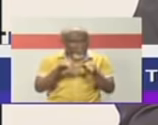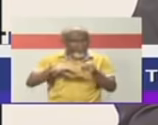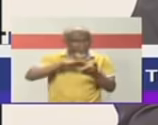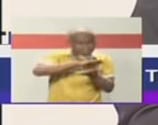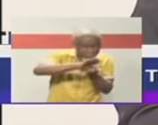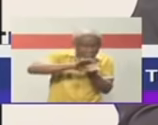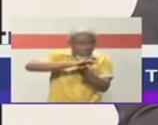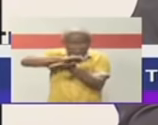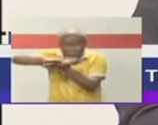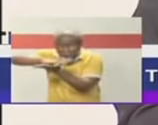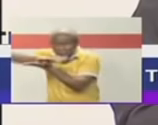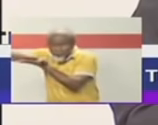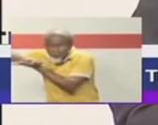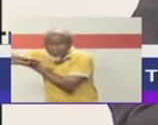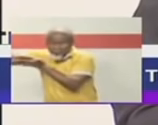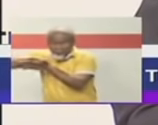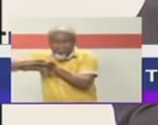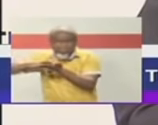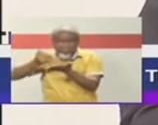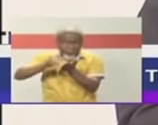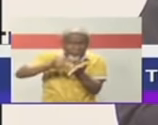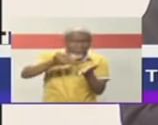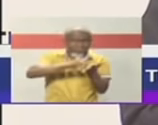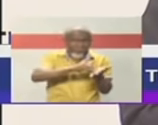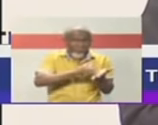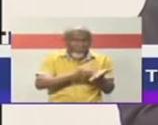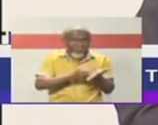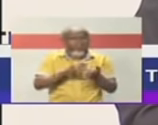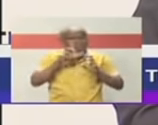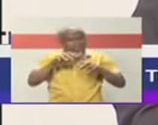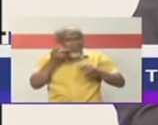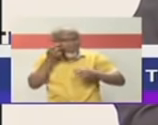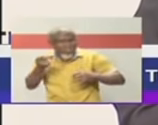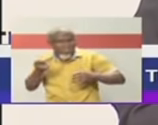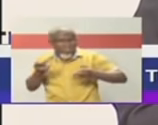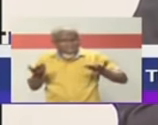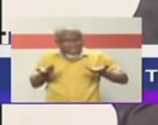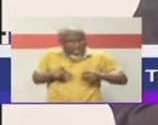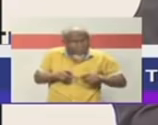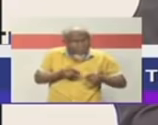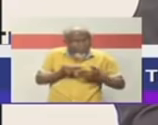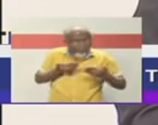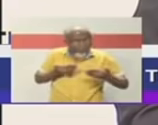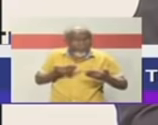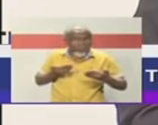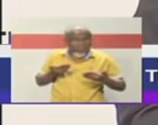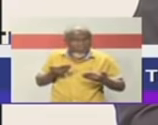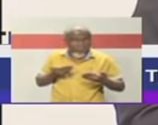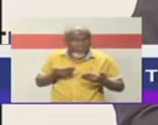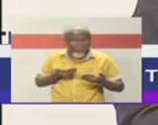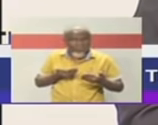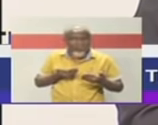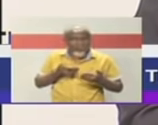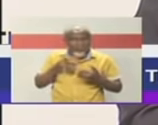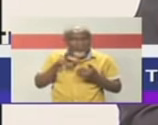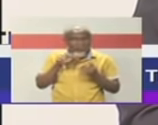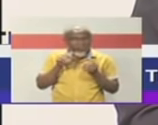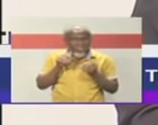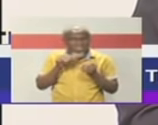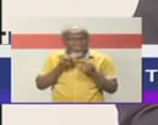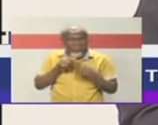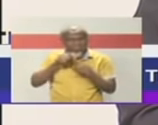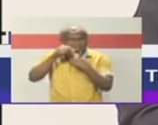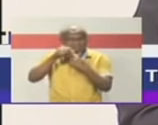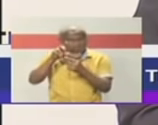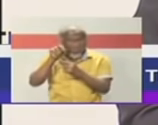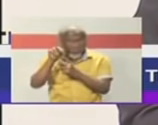can. Because what we can see from this incident, that especially in the case of Delta, things can spread and spread very quickly